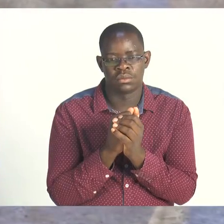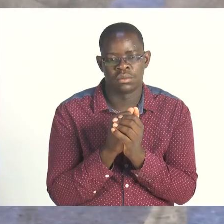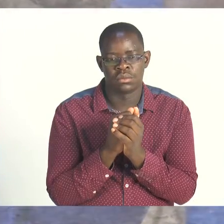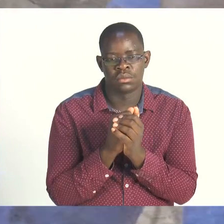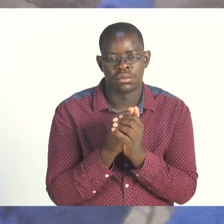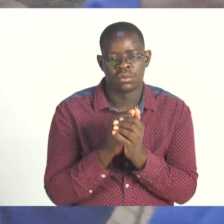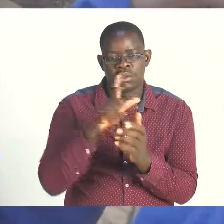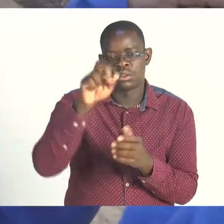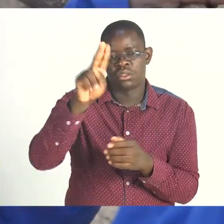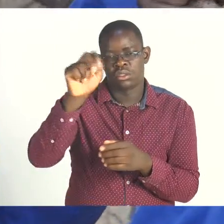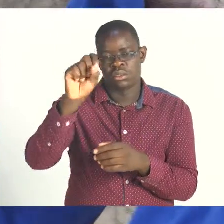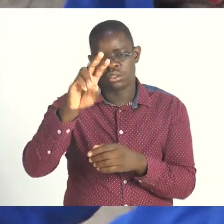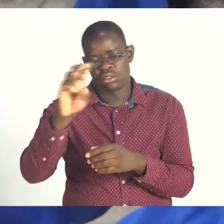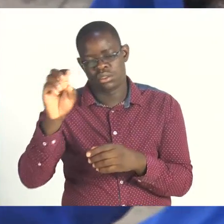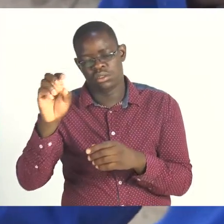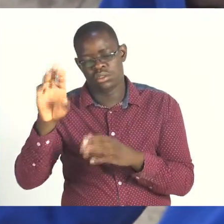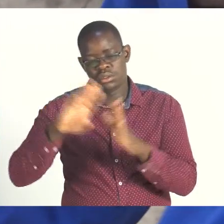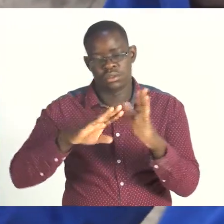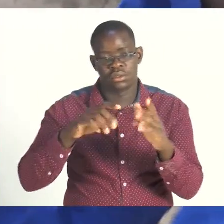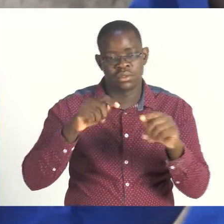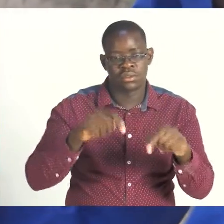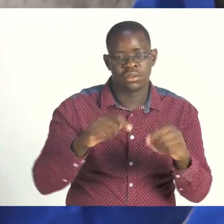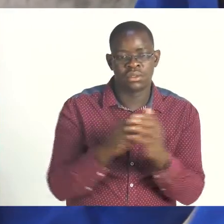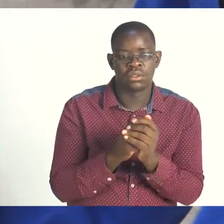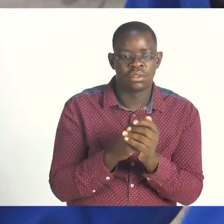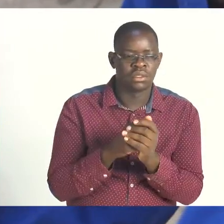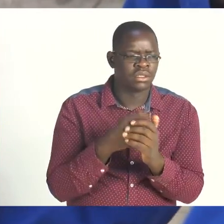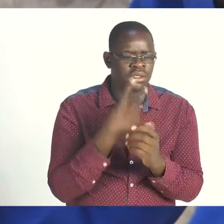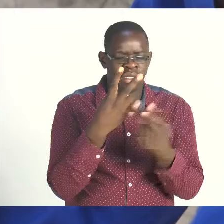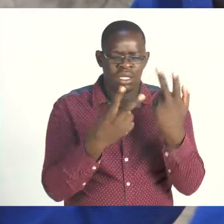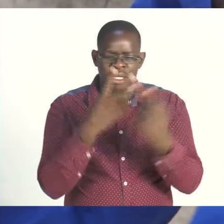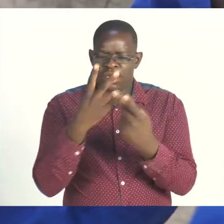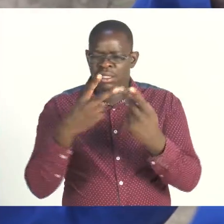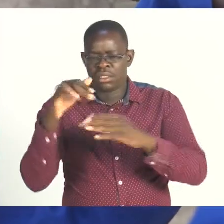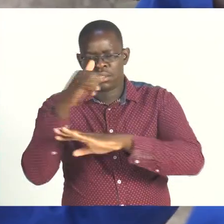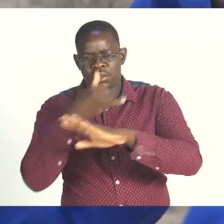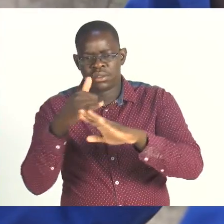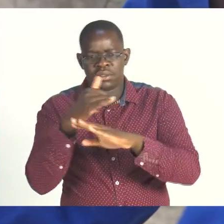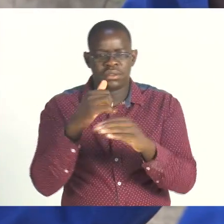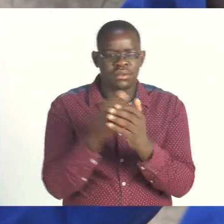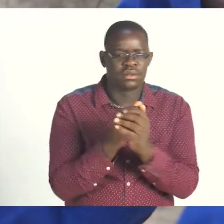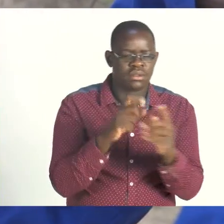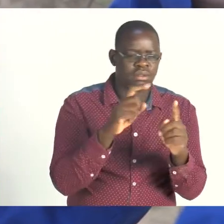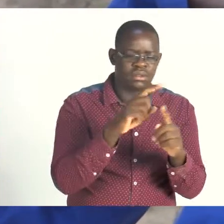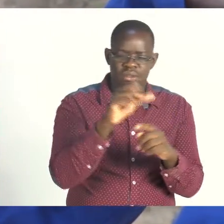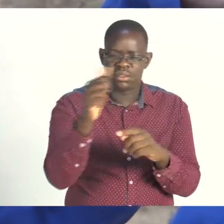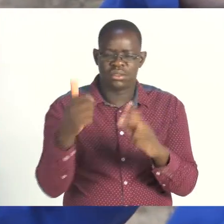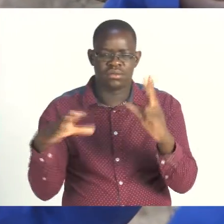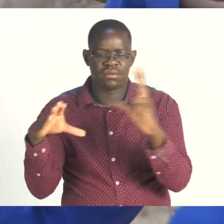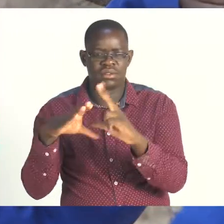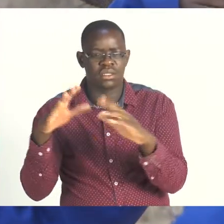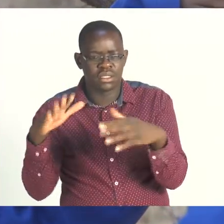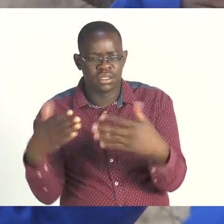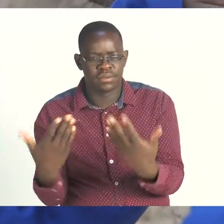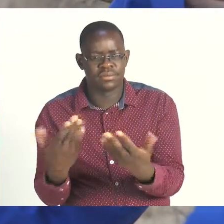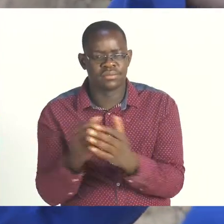Linus, since the other day that I was here, I've been around the area talking to other farmers about how we